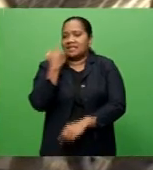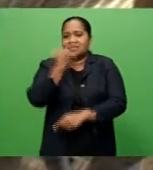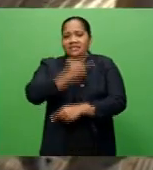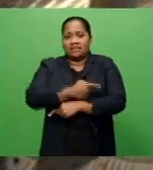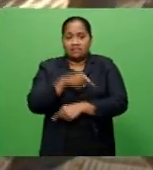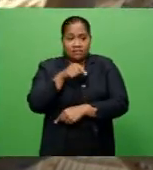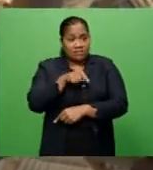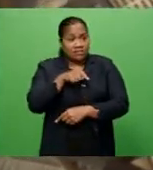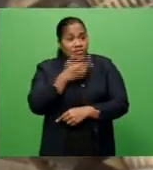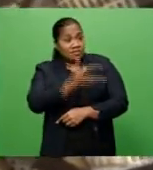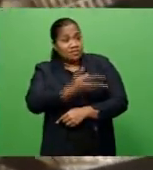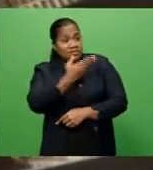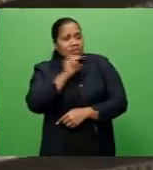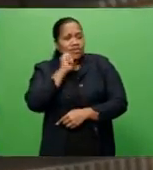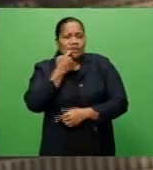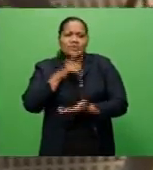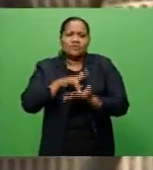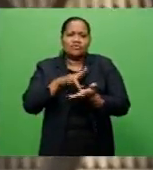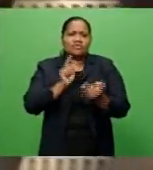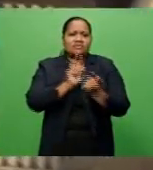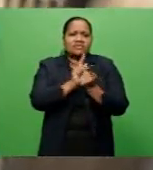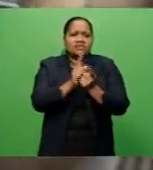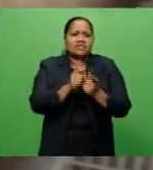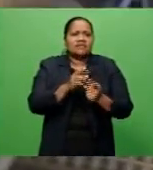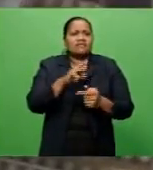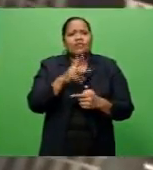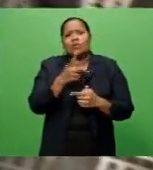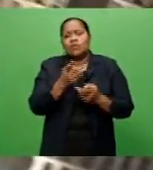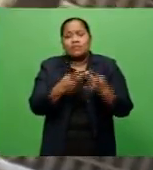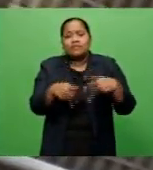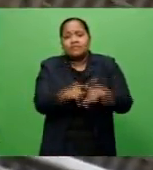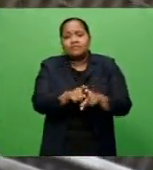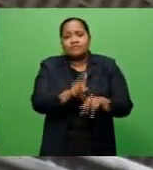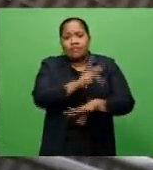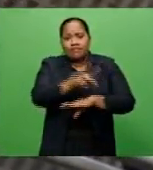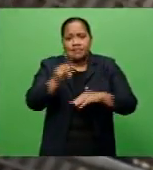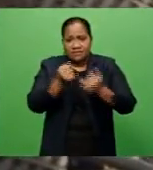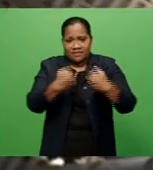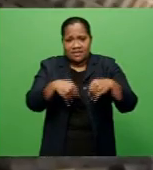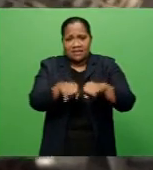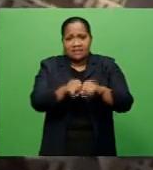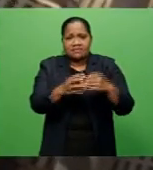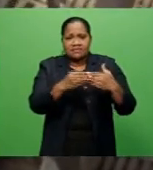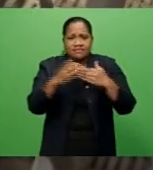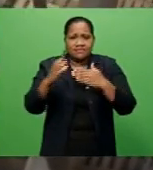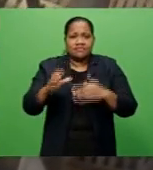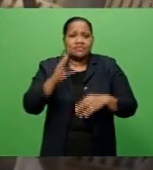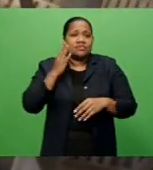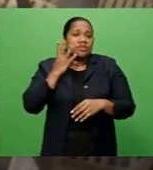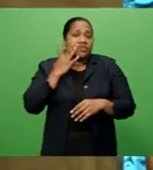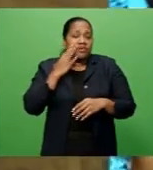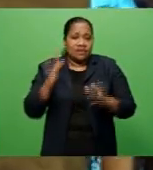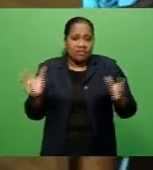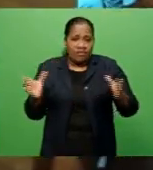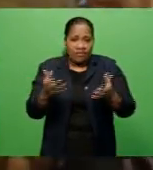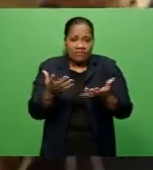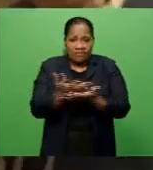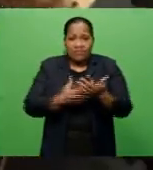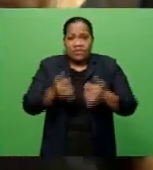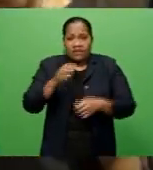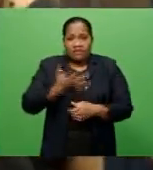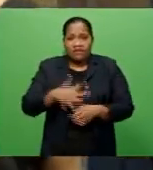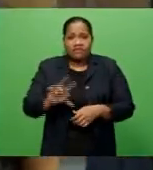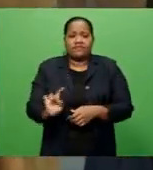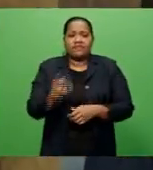a central meeting point for Pacific Island leaders when they convene for the 51st Pacific Islands Forum in August.